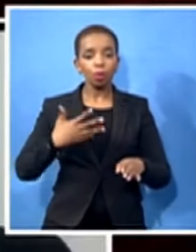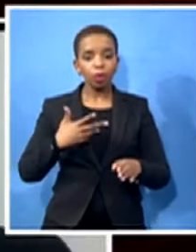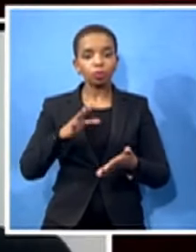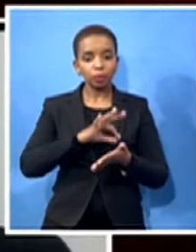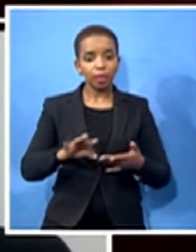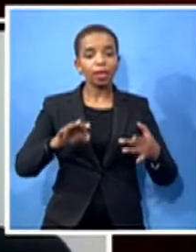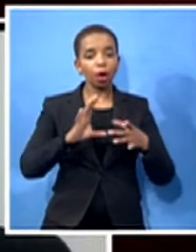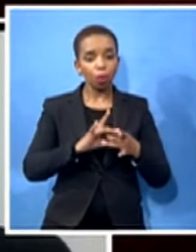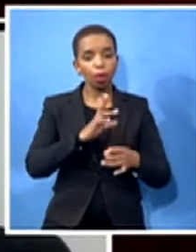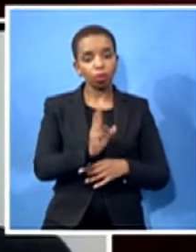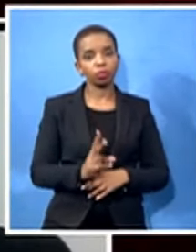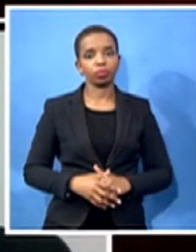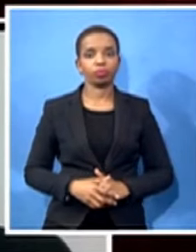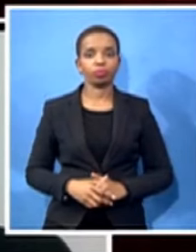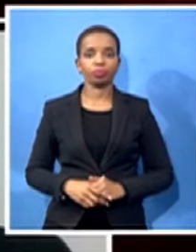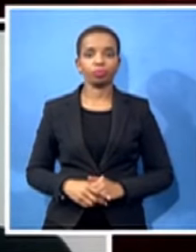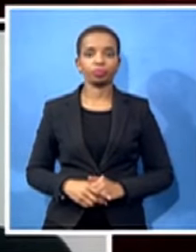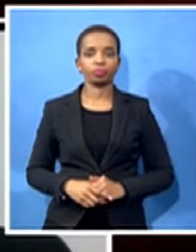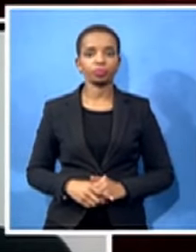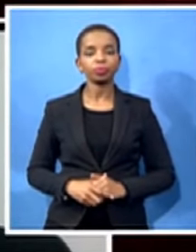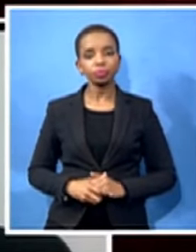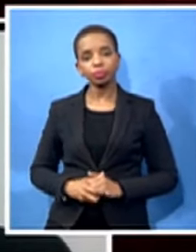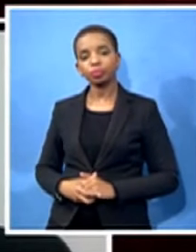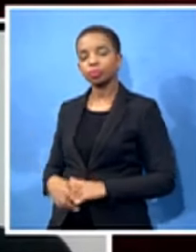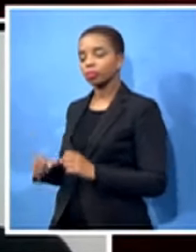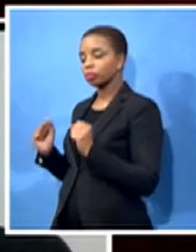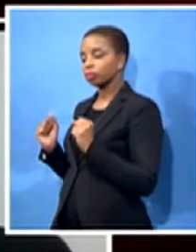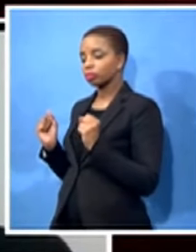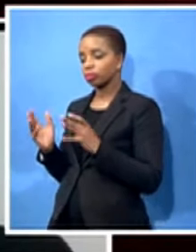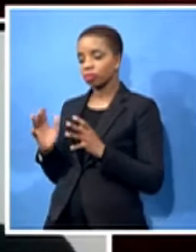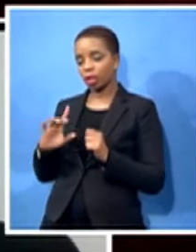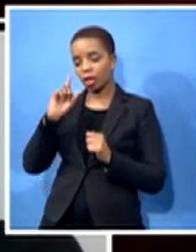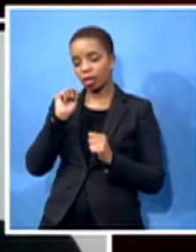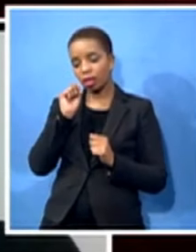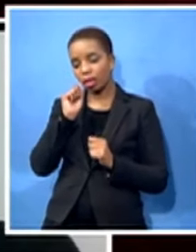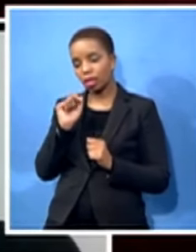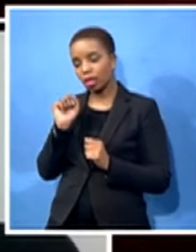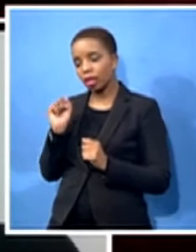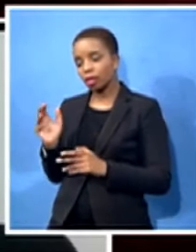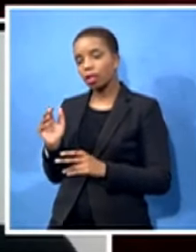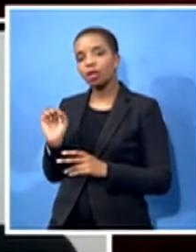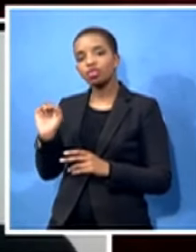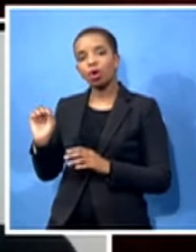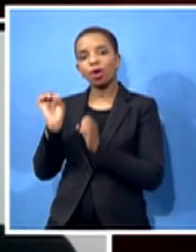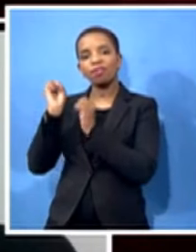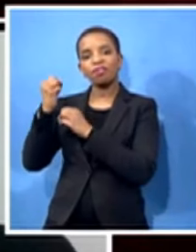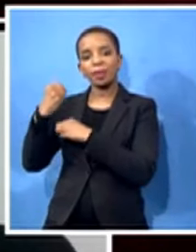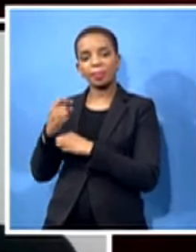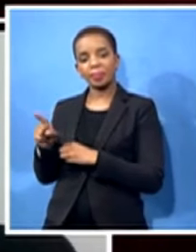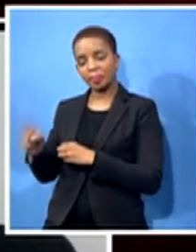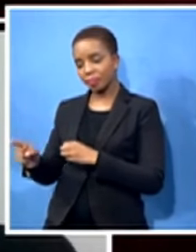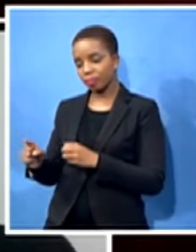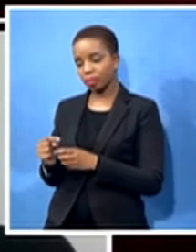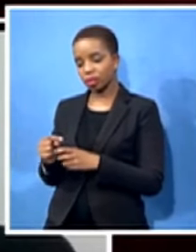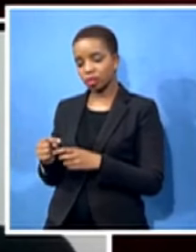Mr. Muchauraya, your firm deals with the actual production of these hygiene products.